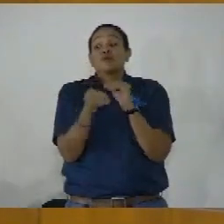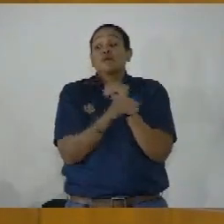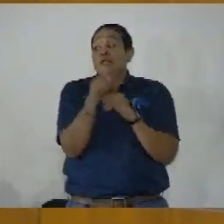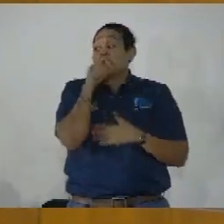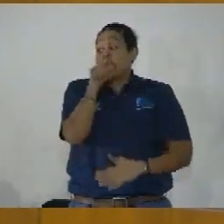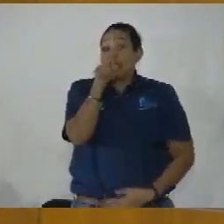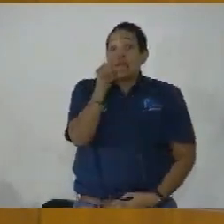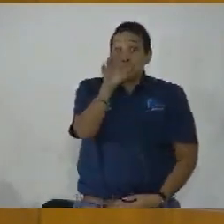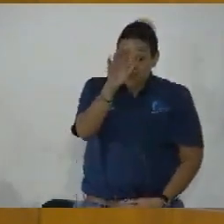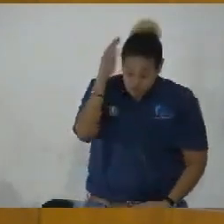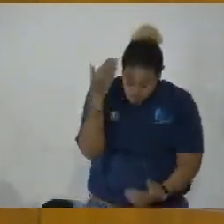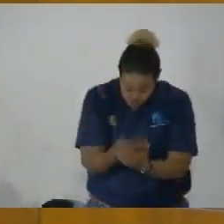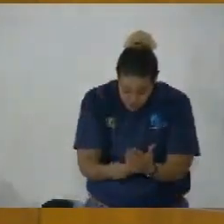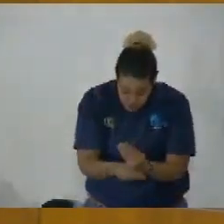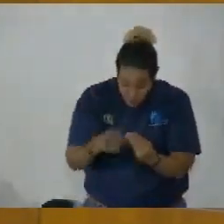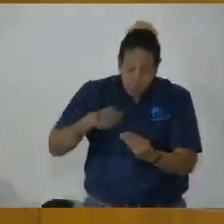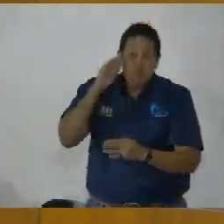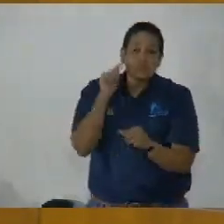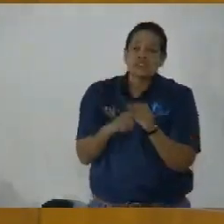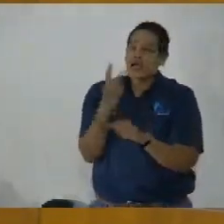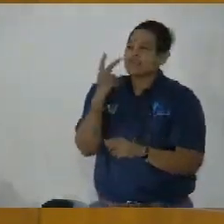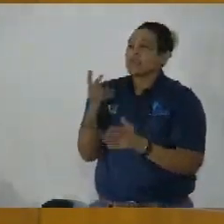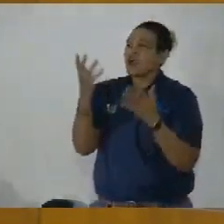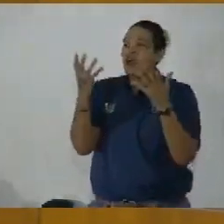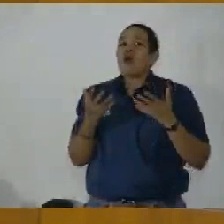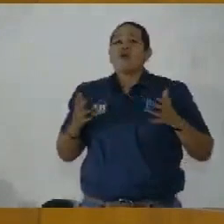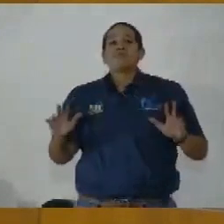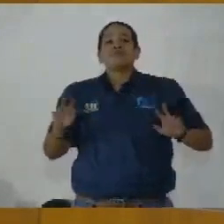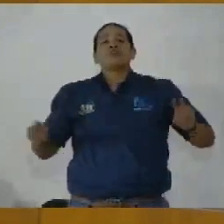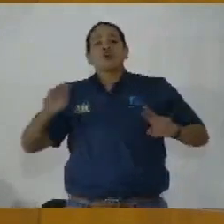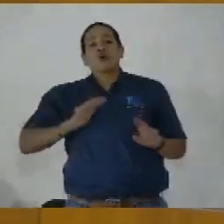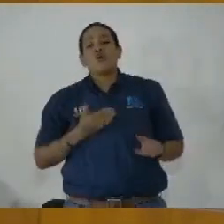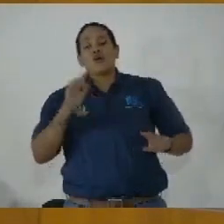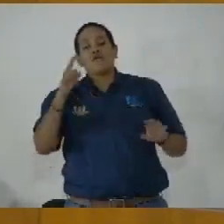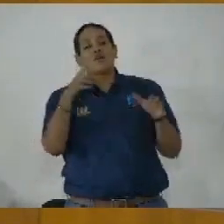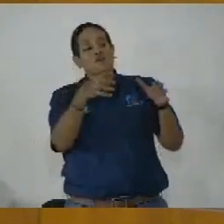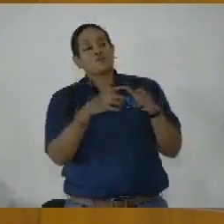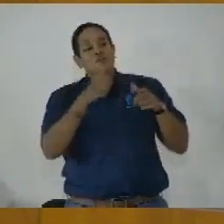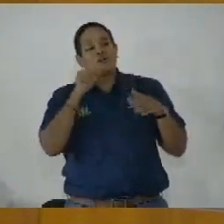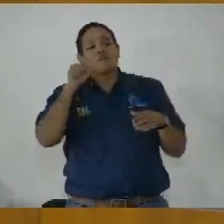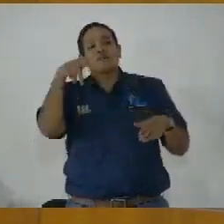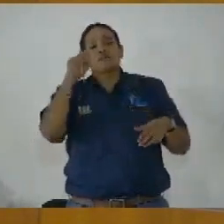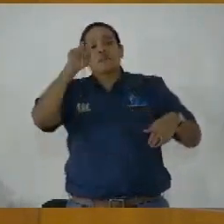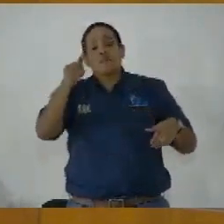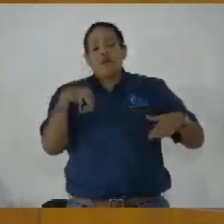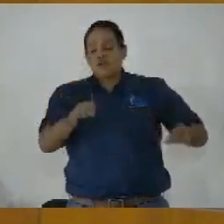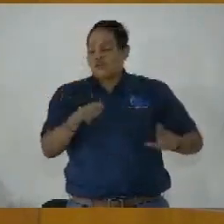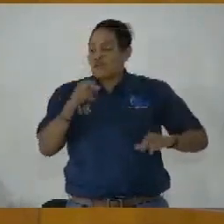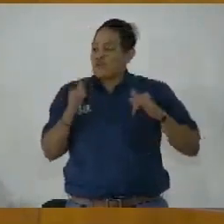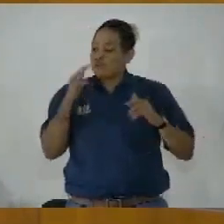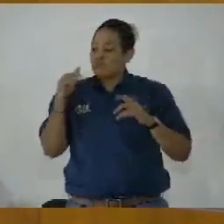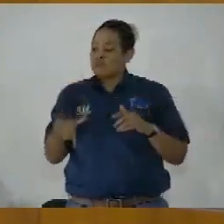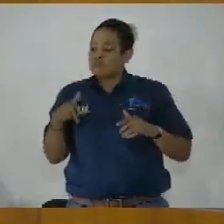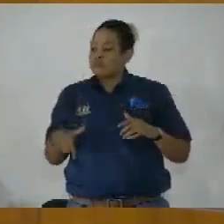April, we will start seeing the completion of our first set of spark roads, which